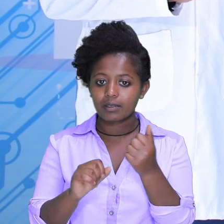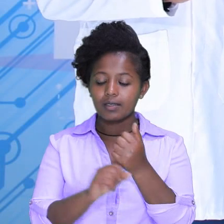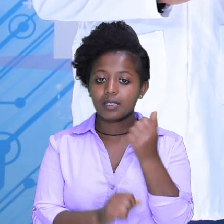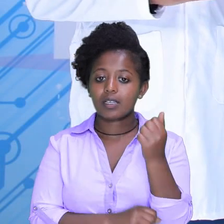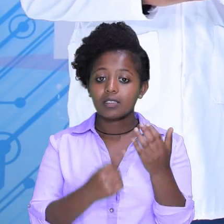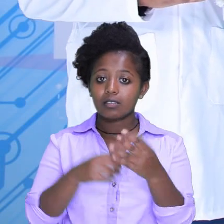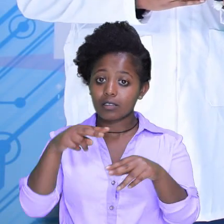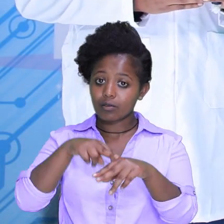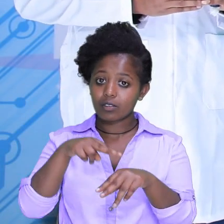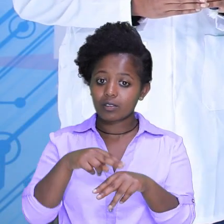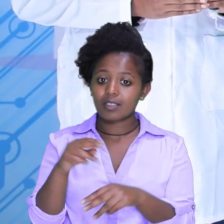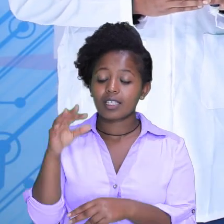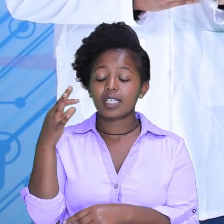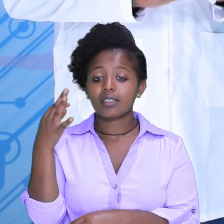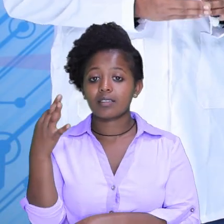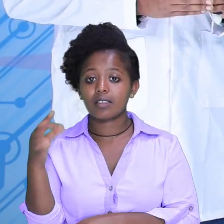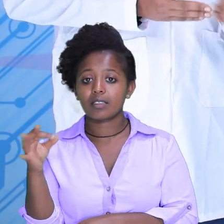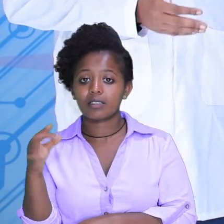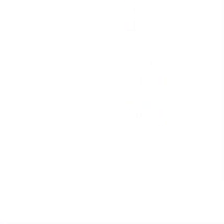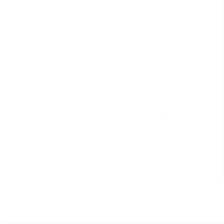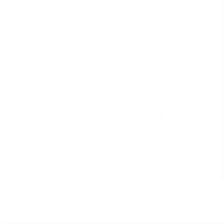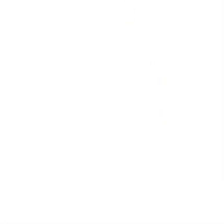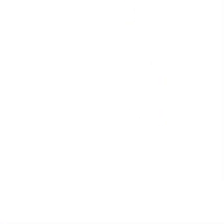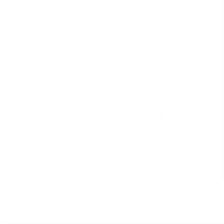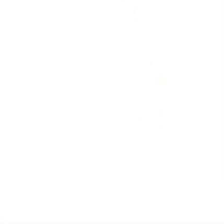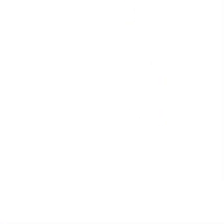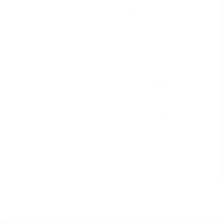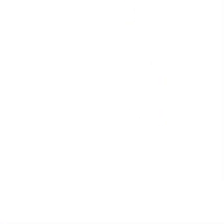Was formed in 1955.